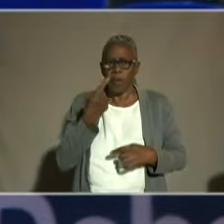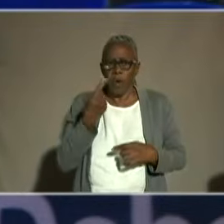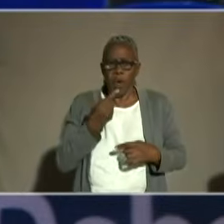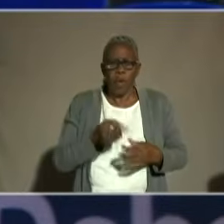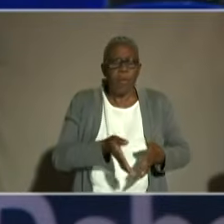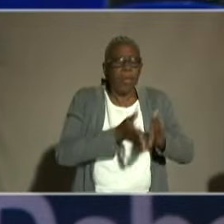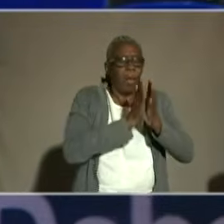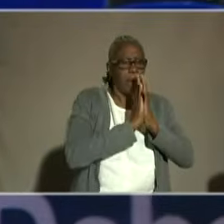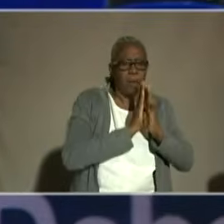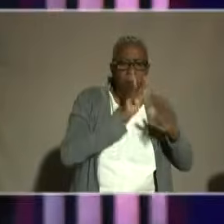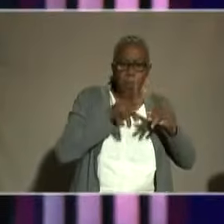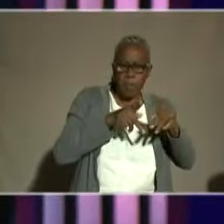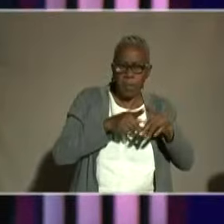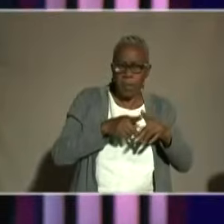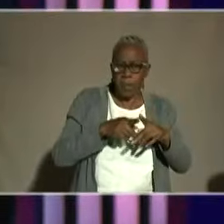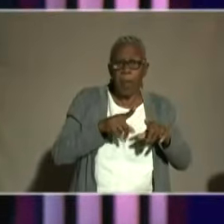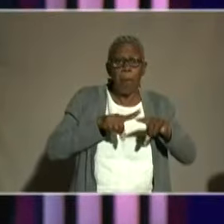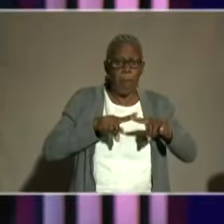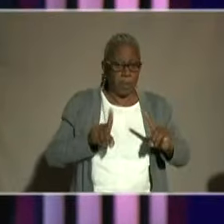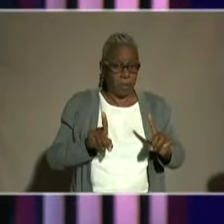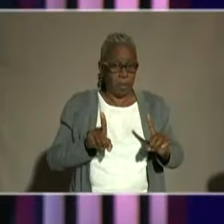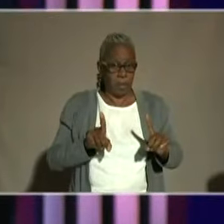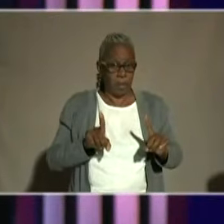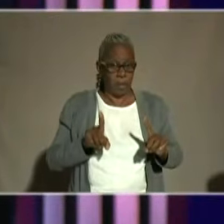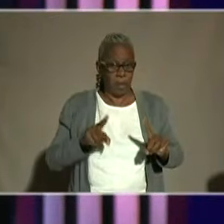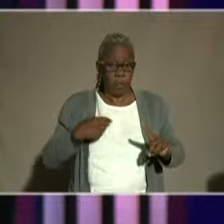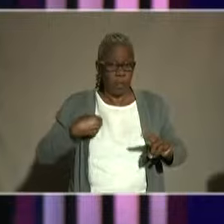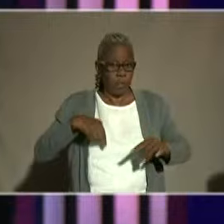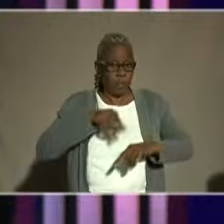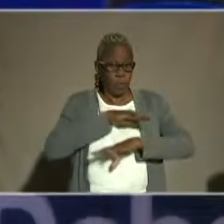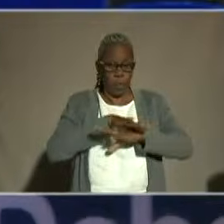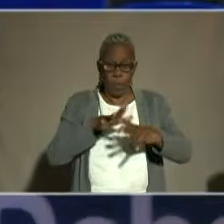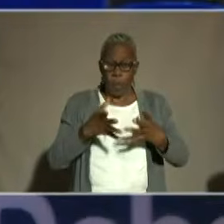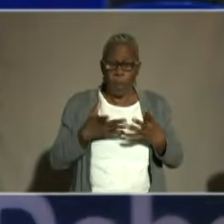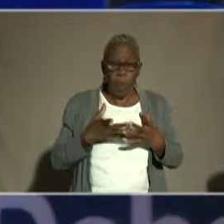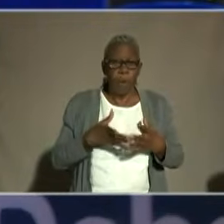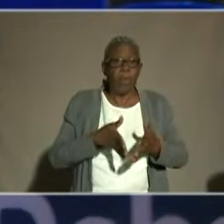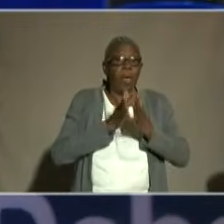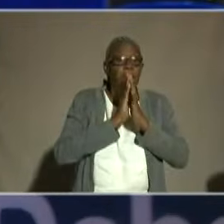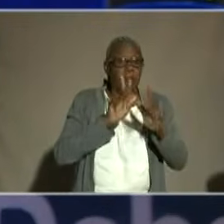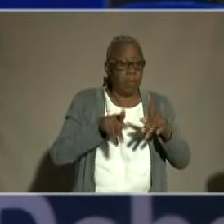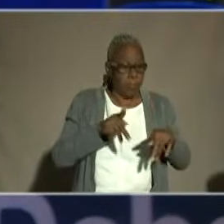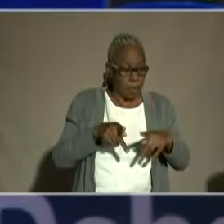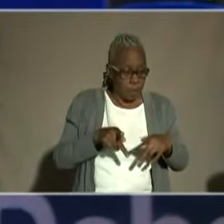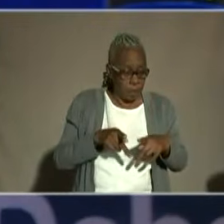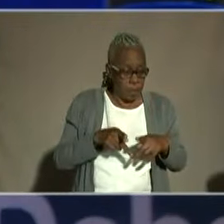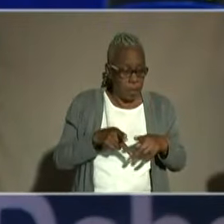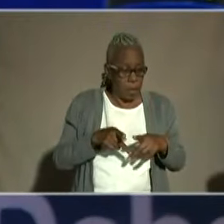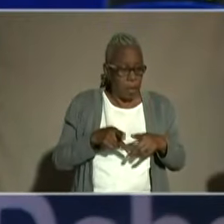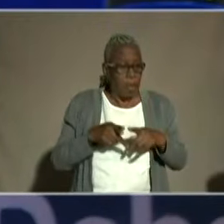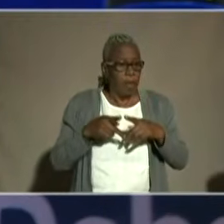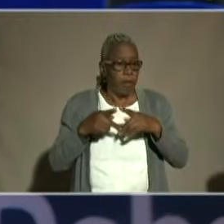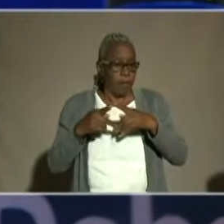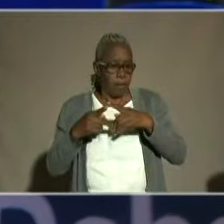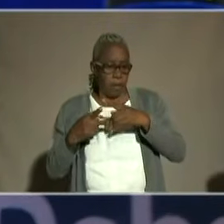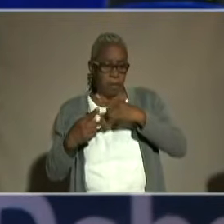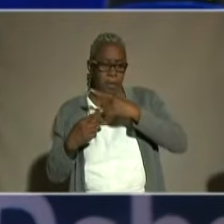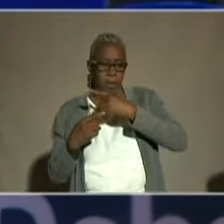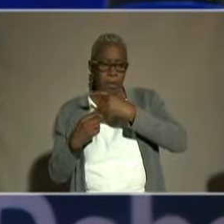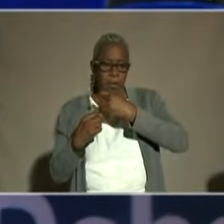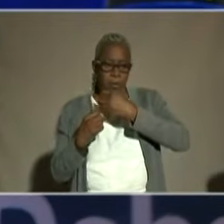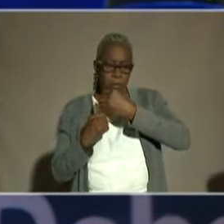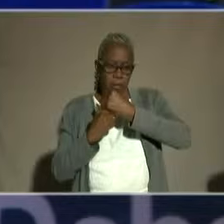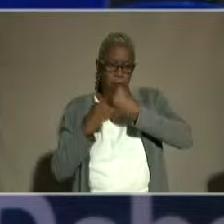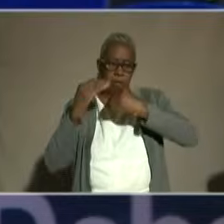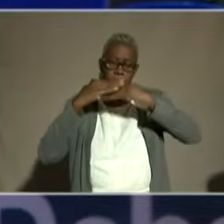people, yet they do not want to consult the people on a fundamental architecture of our